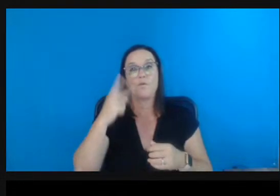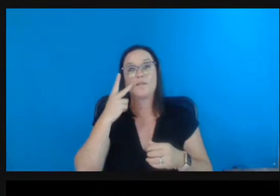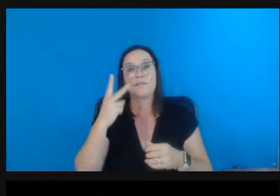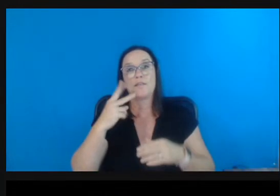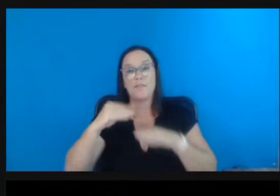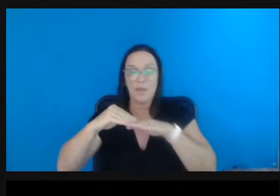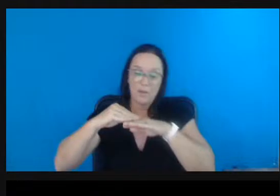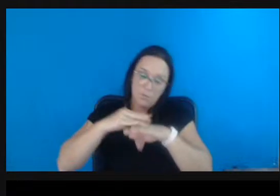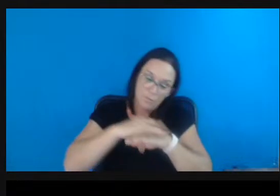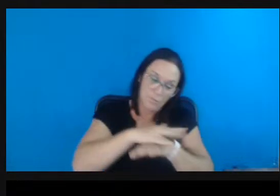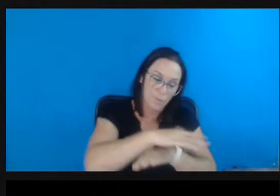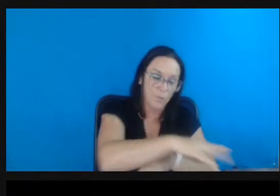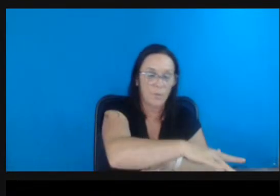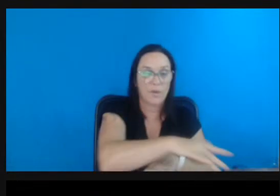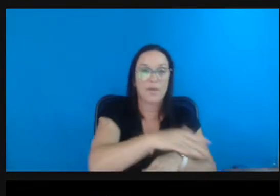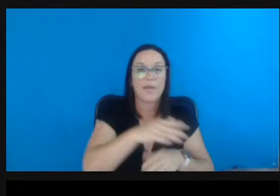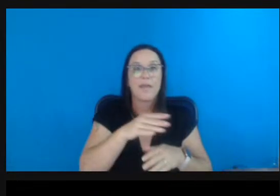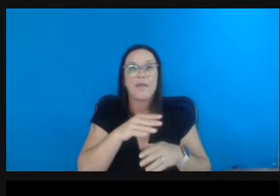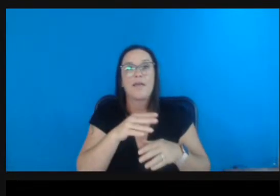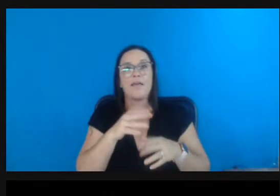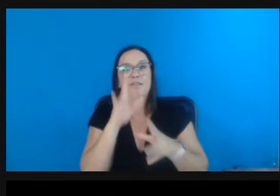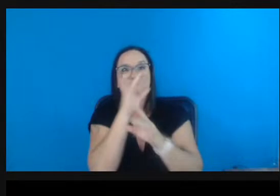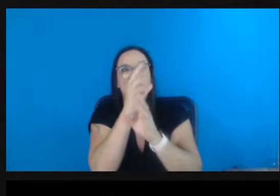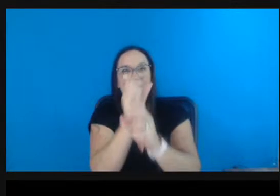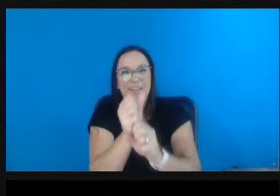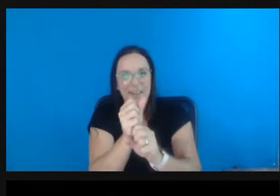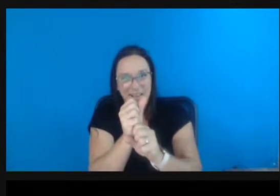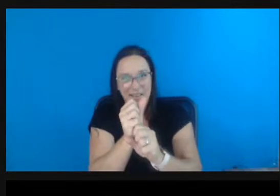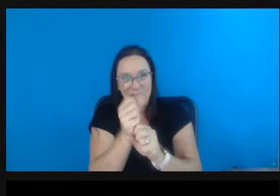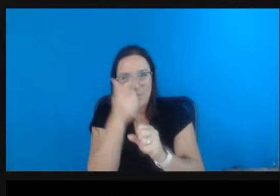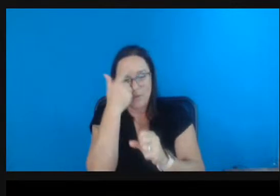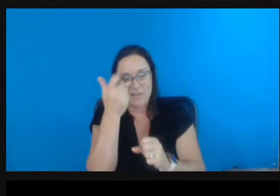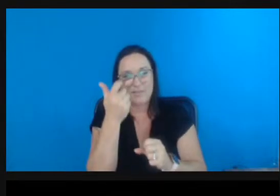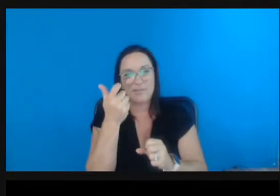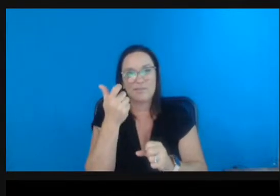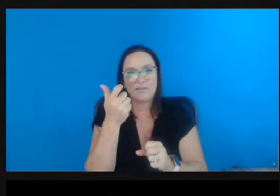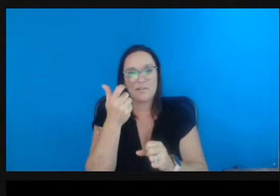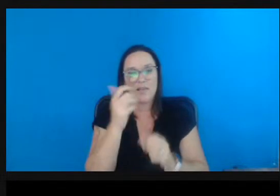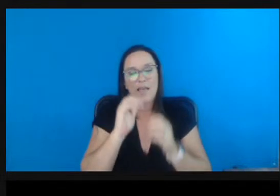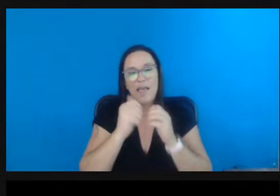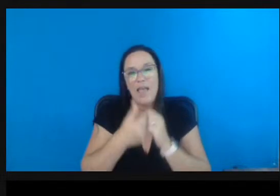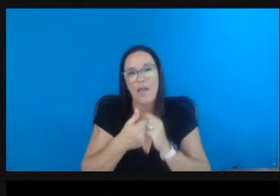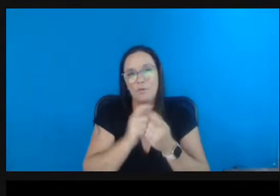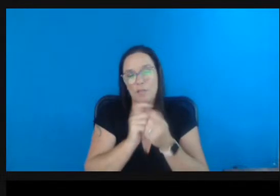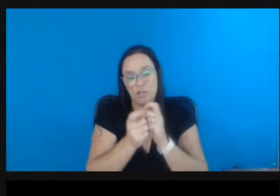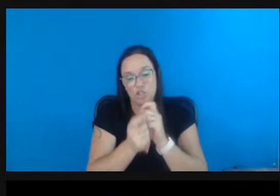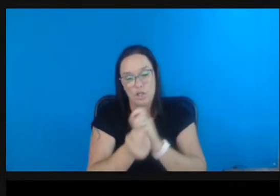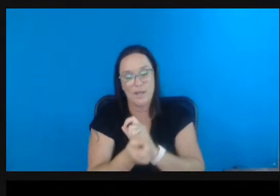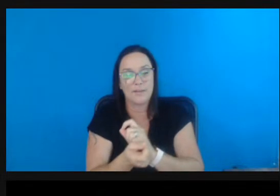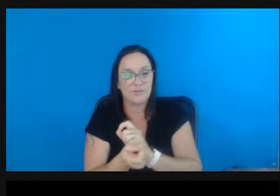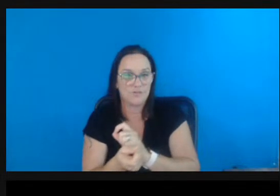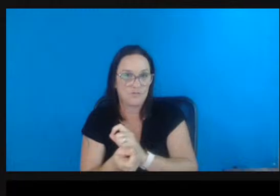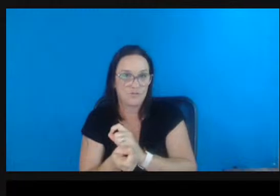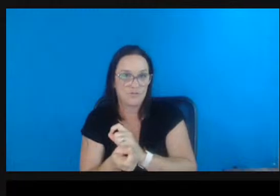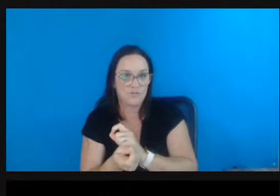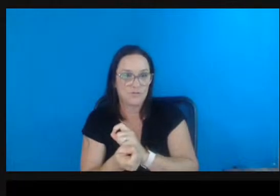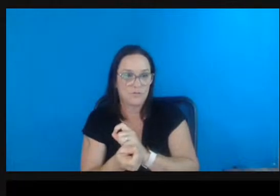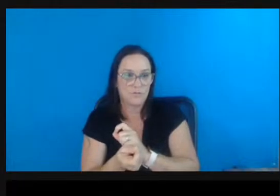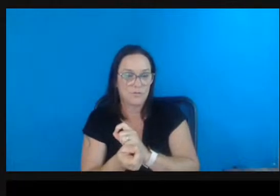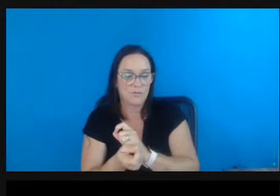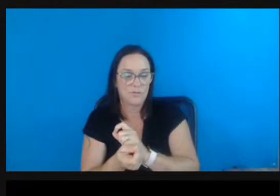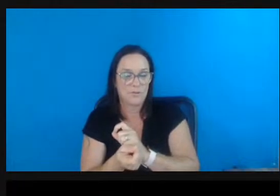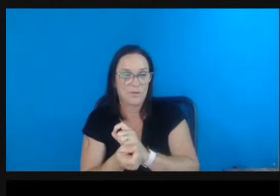floor, that's really fascinating, because, like, you know, how is that changing over time might give